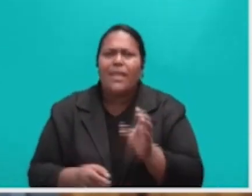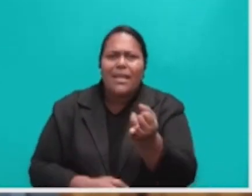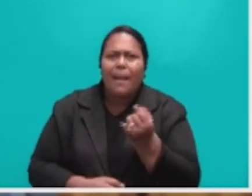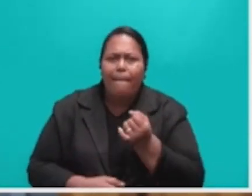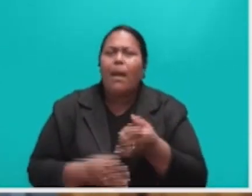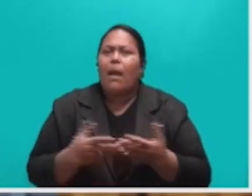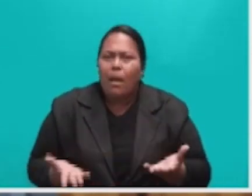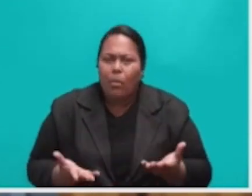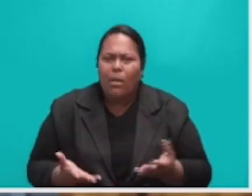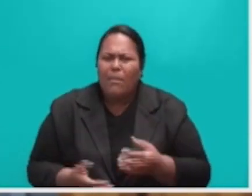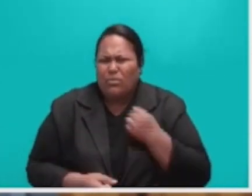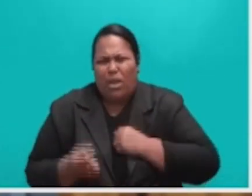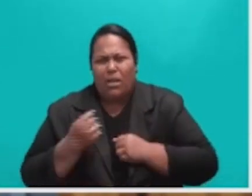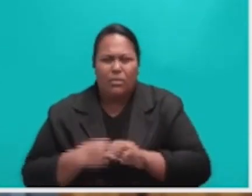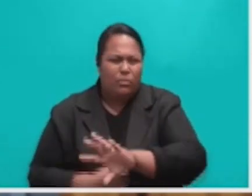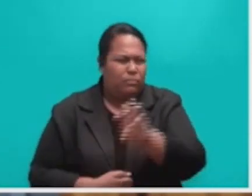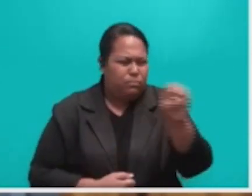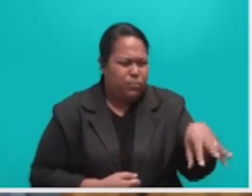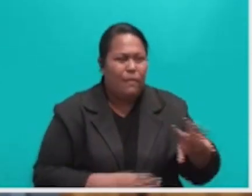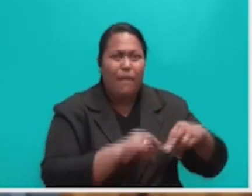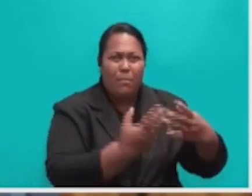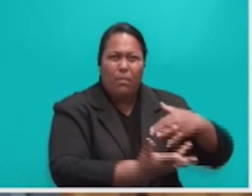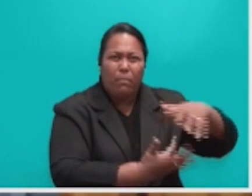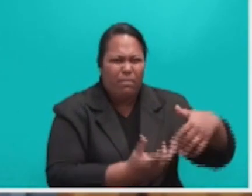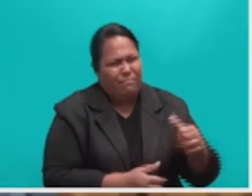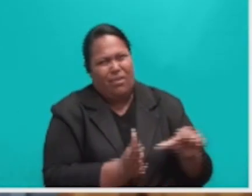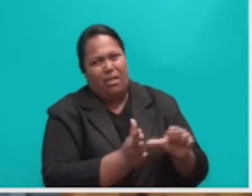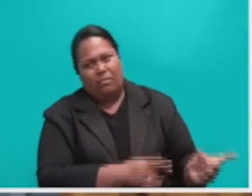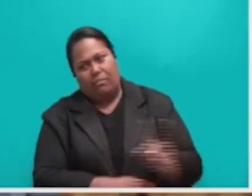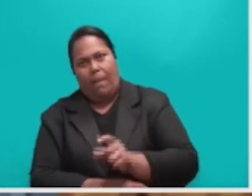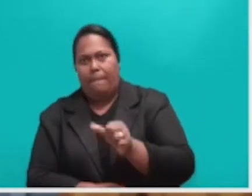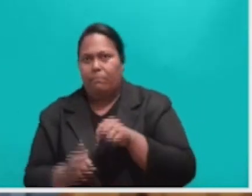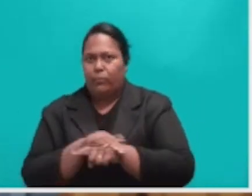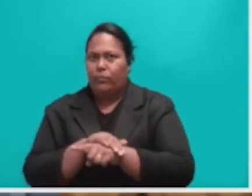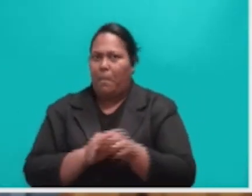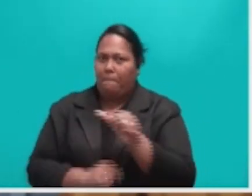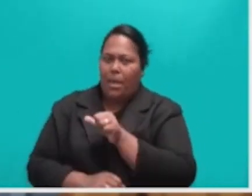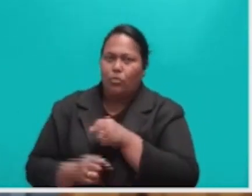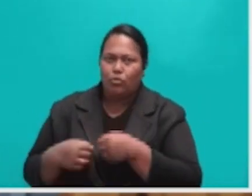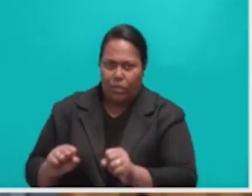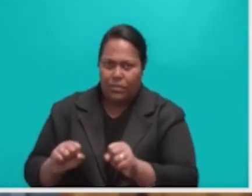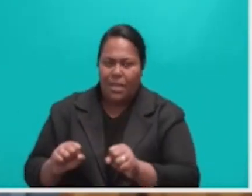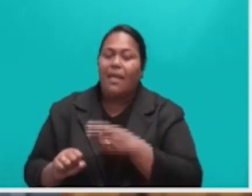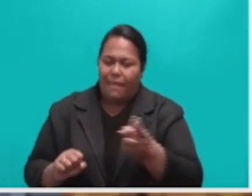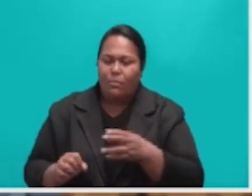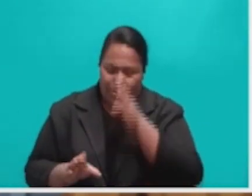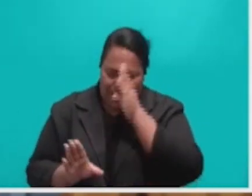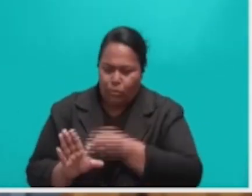being integrated with their families and land back on the streets. Where needed, some of these people are referred to psychosocial